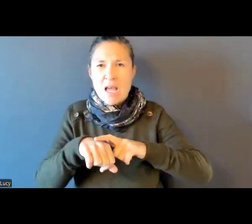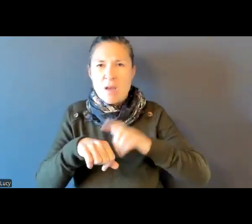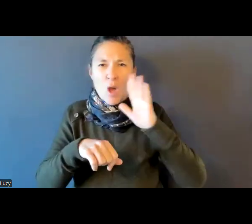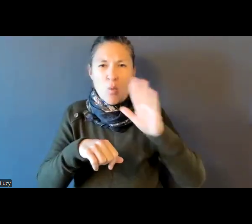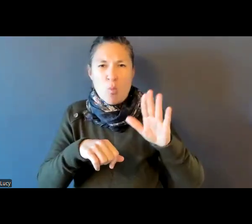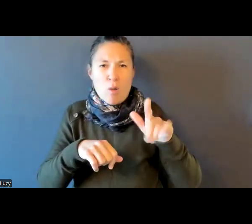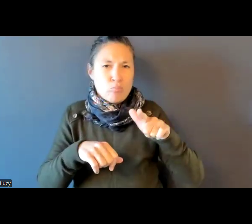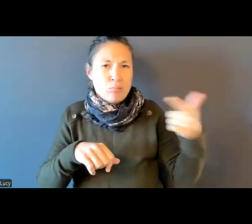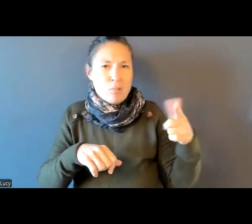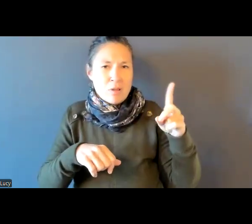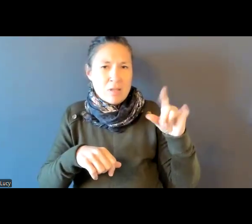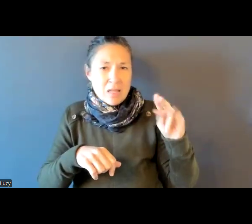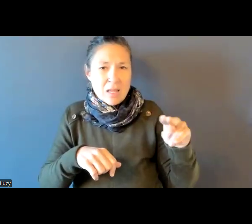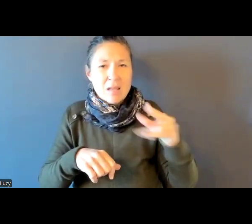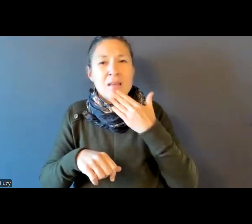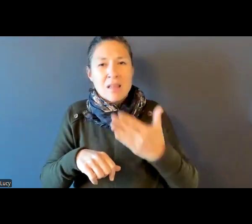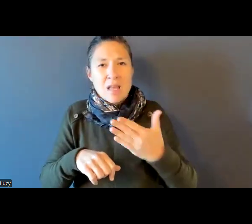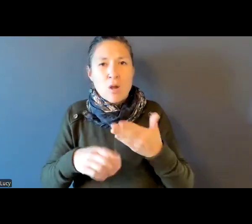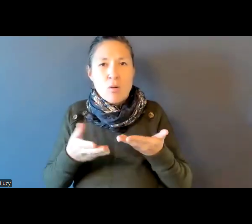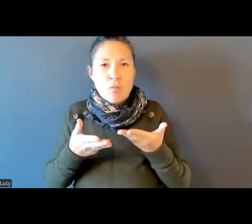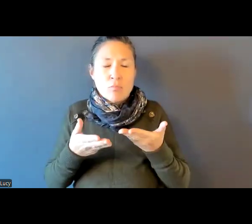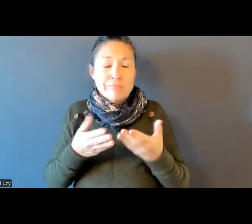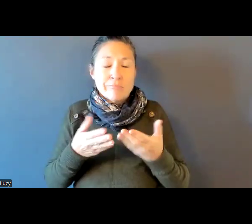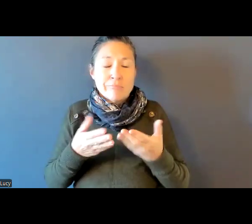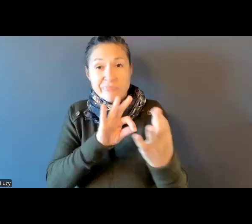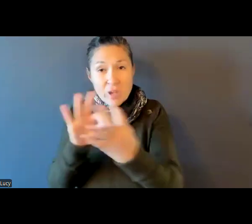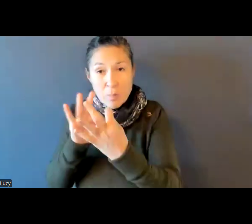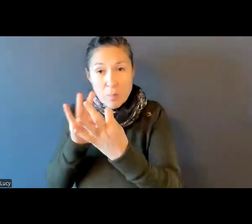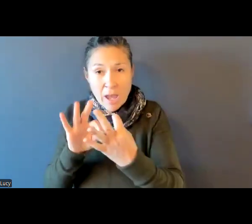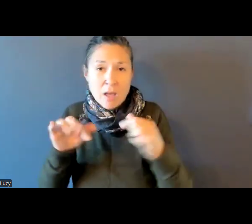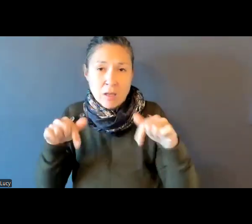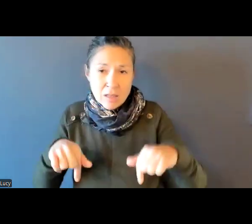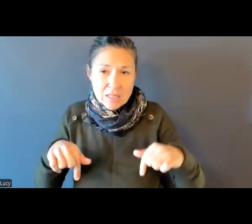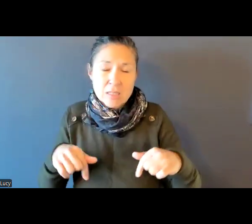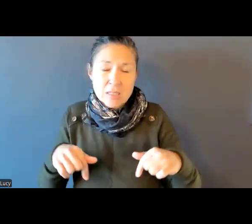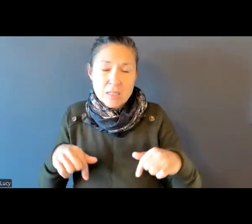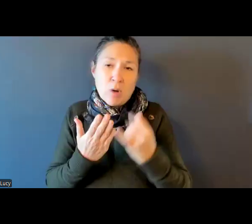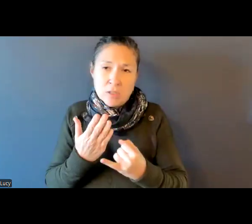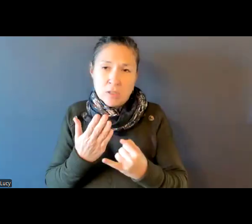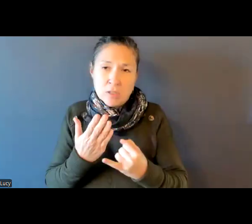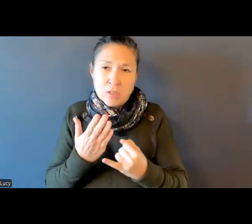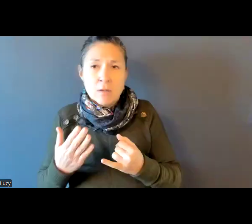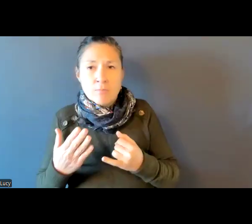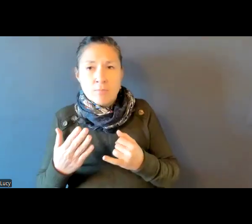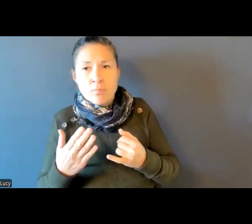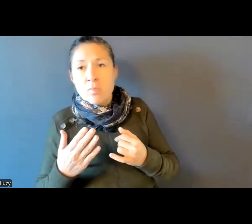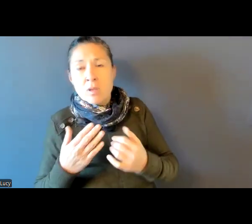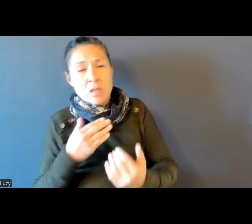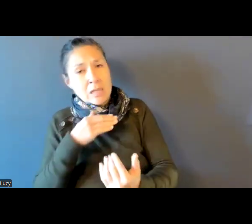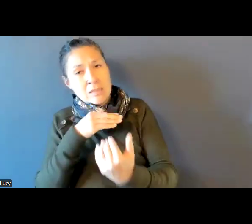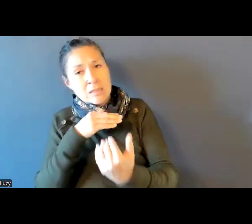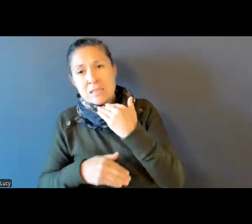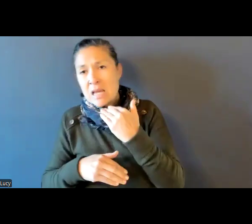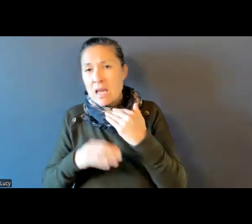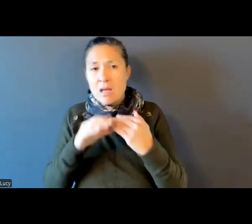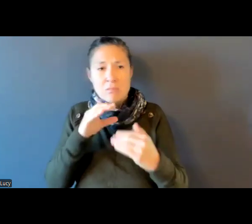And thank you again for input on this project. And you can submit it in writing after